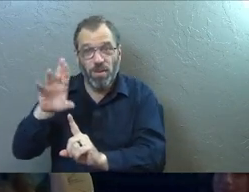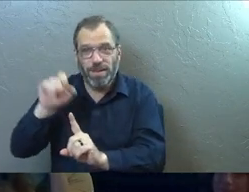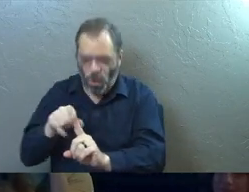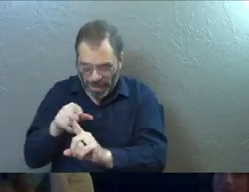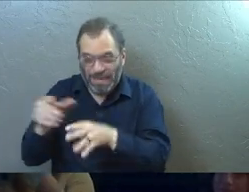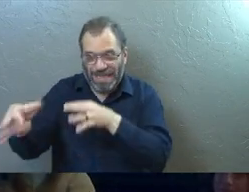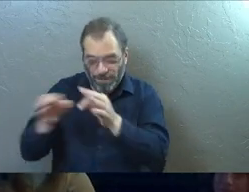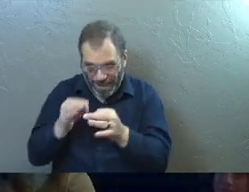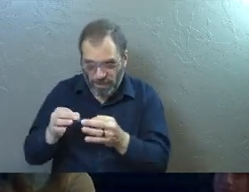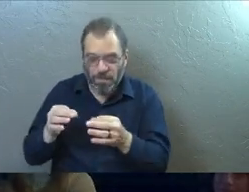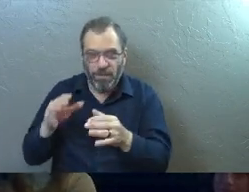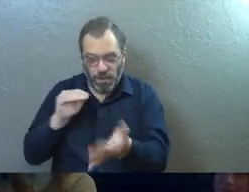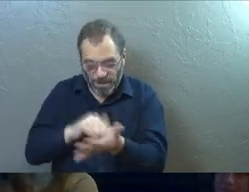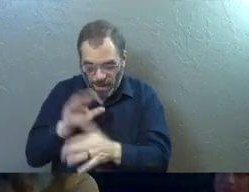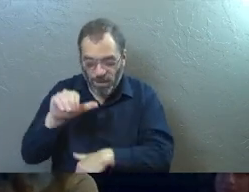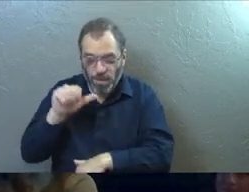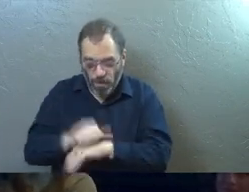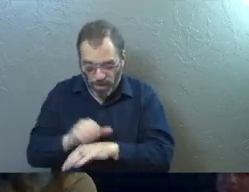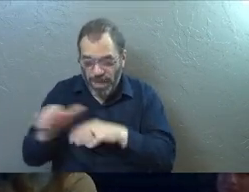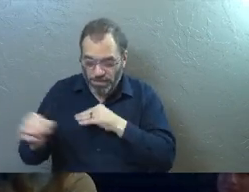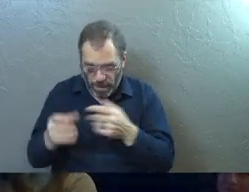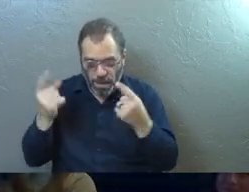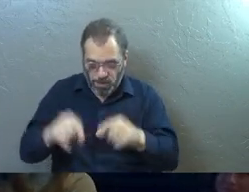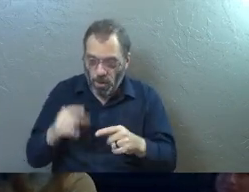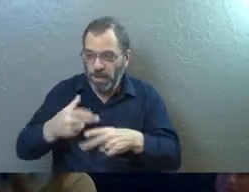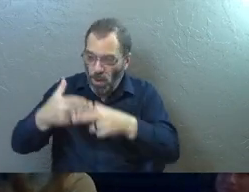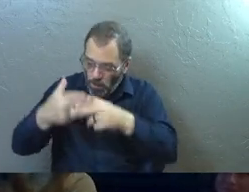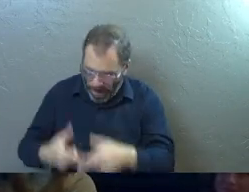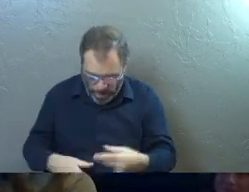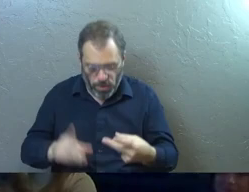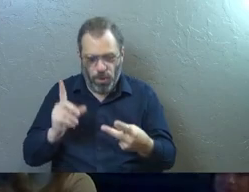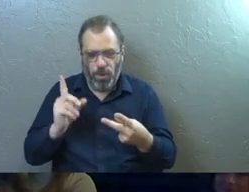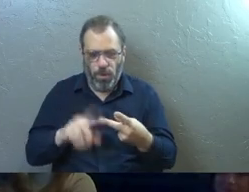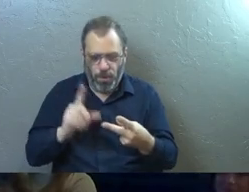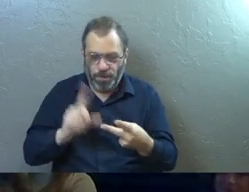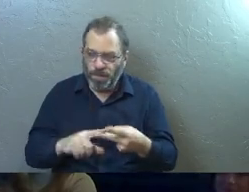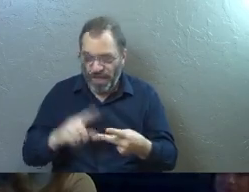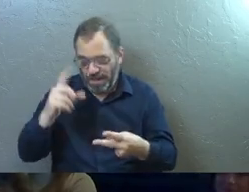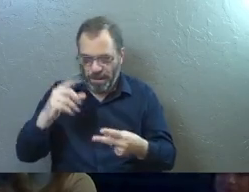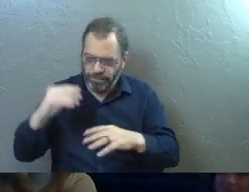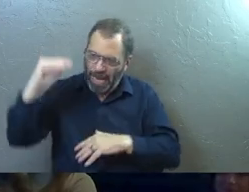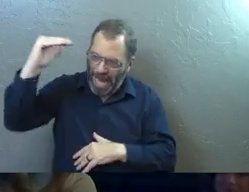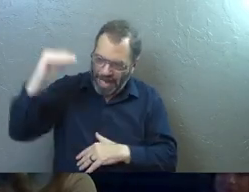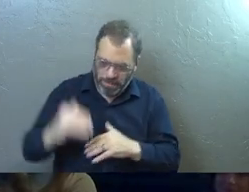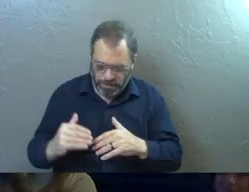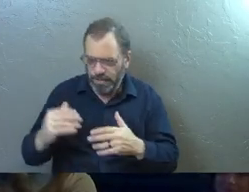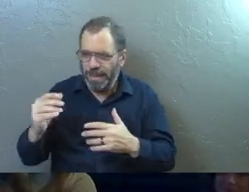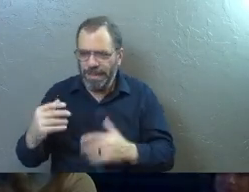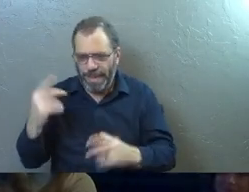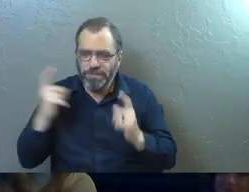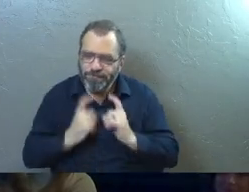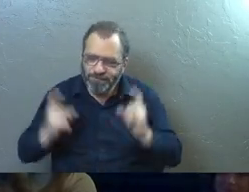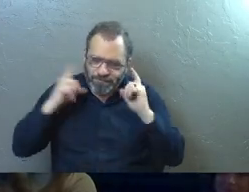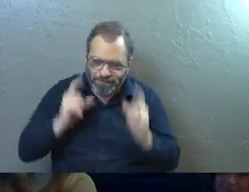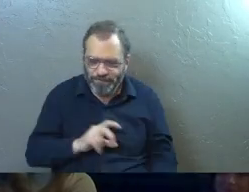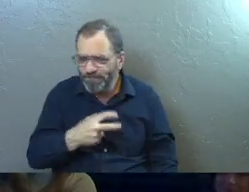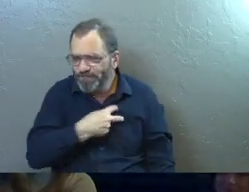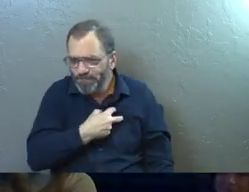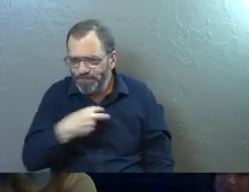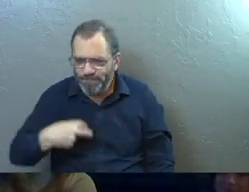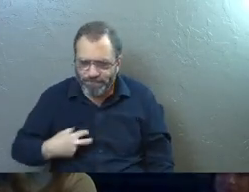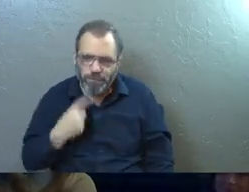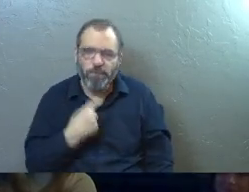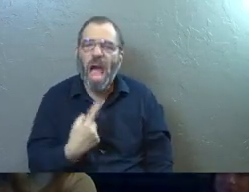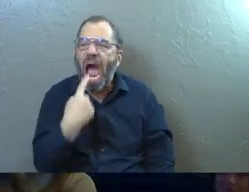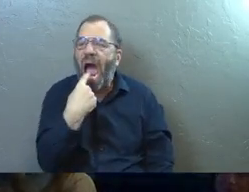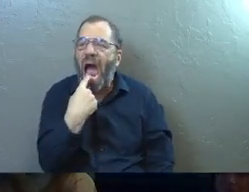prepped him for this doctor's appointment. Here's what's gonna happen, right? They're gonna weigh you. They'll get like probably check your height. They'll take you into a room and then they're gonna like look in your ears. They'll look in your